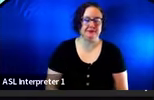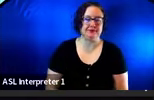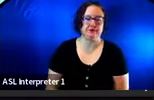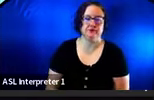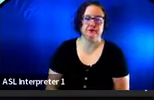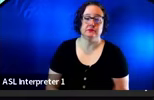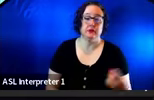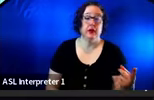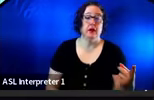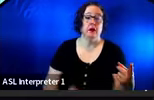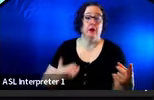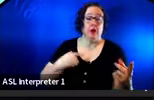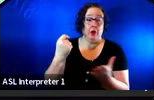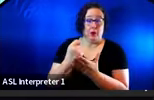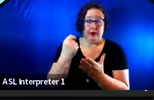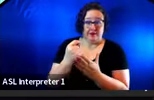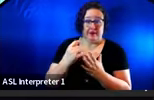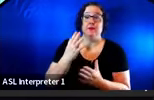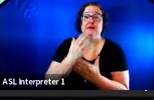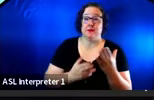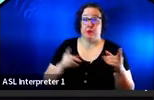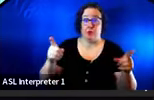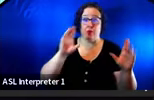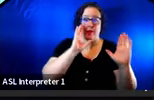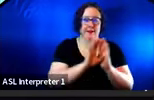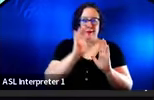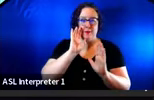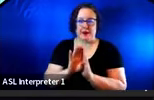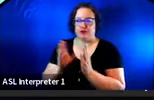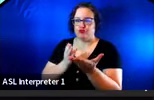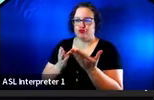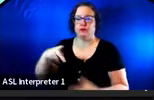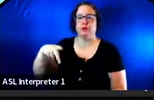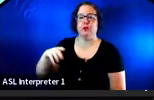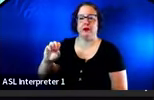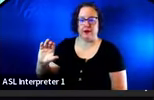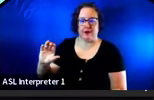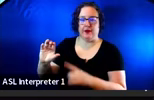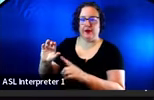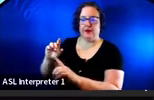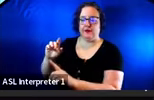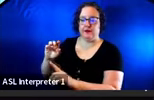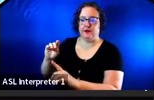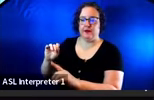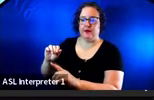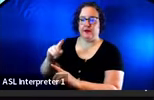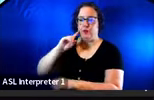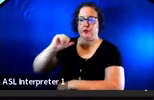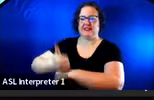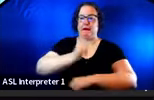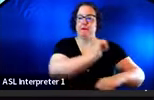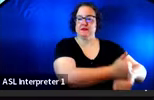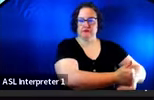the therapists that you see in both pictures serving as the point of contact for the setups,